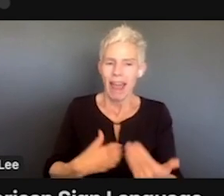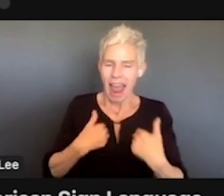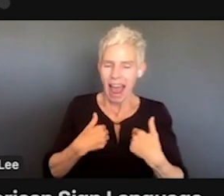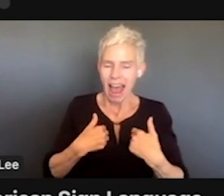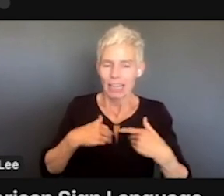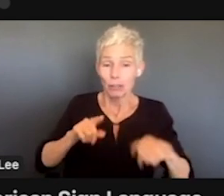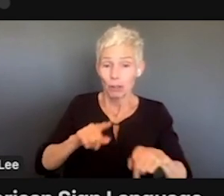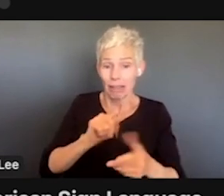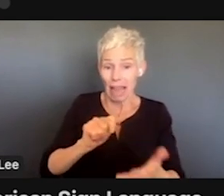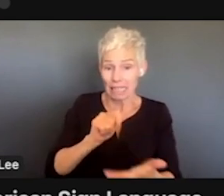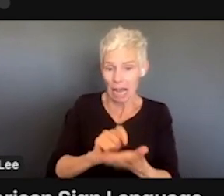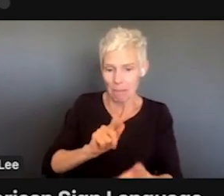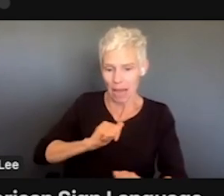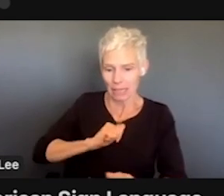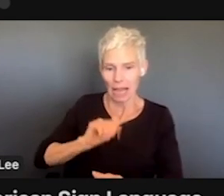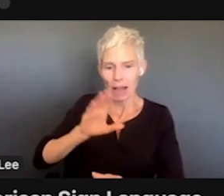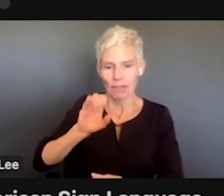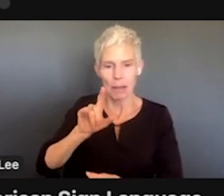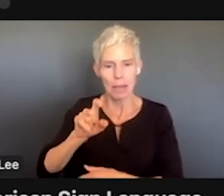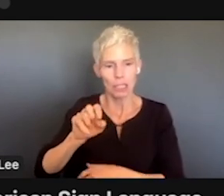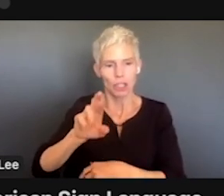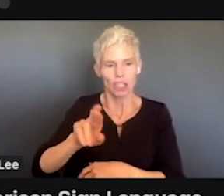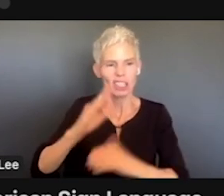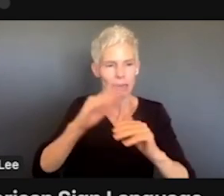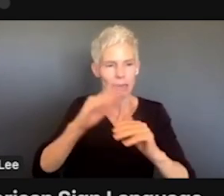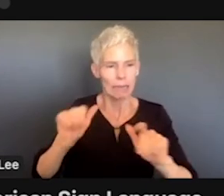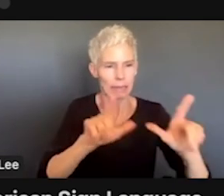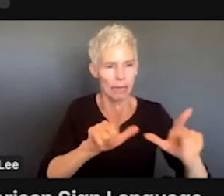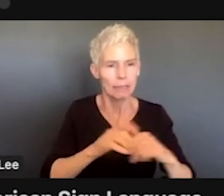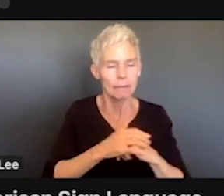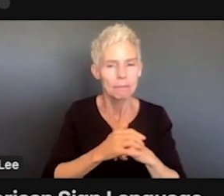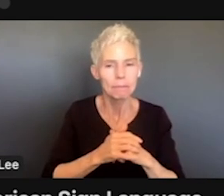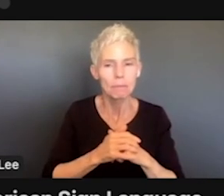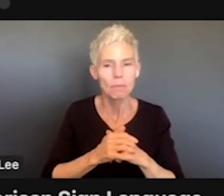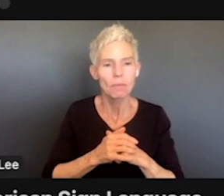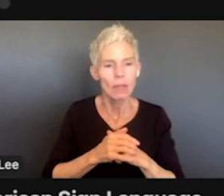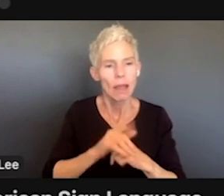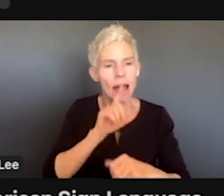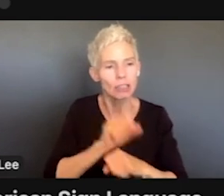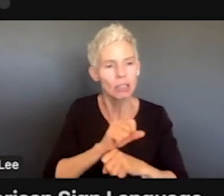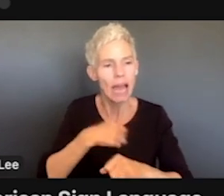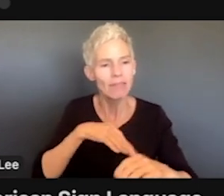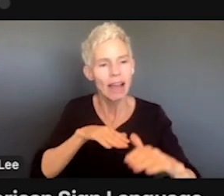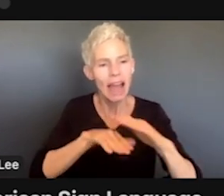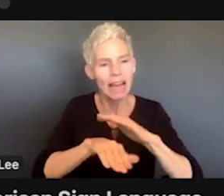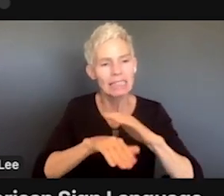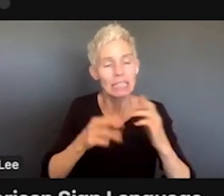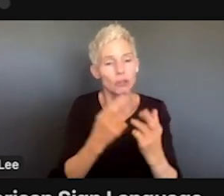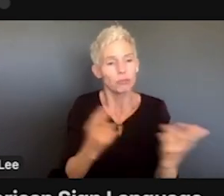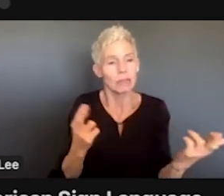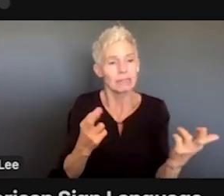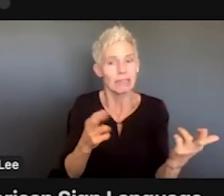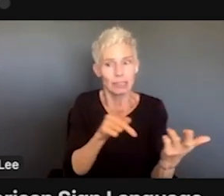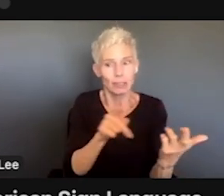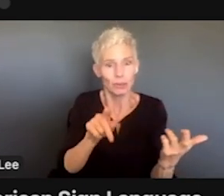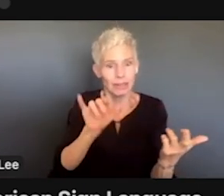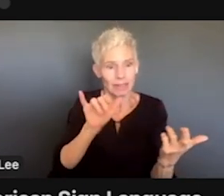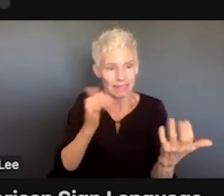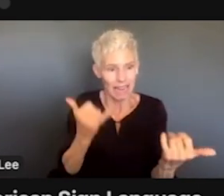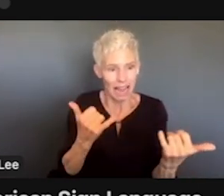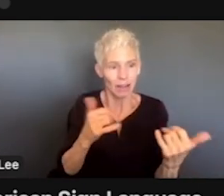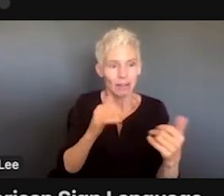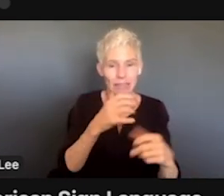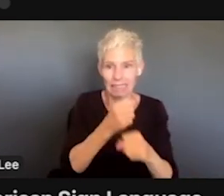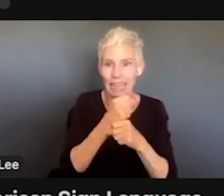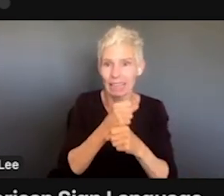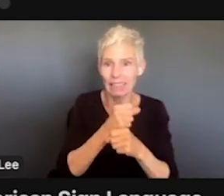can go to the next slide, was access to the resources that you can now get at the Link Center. And